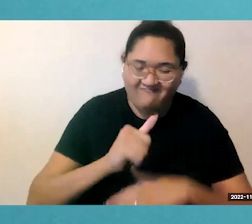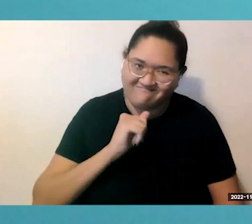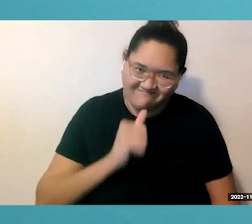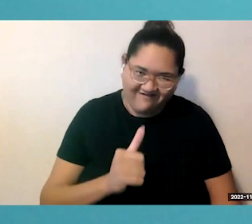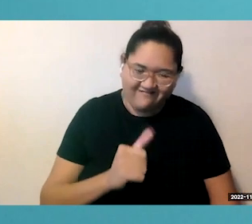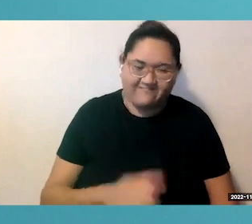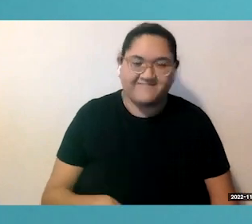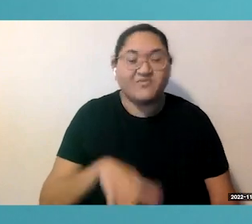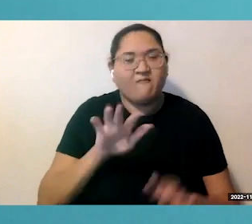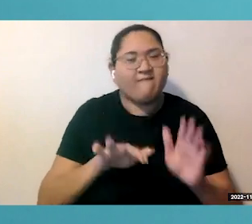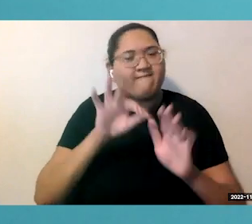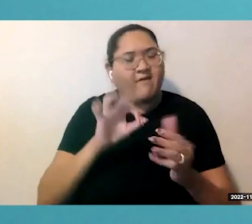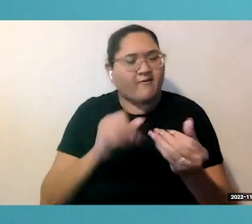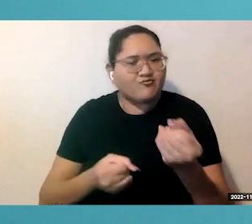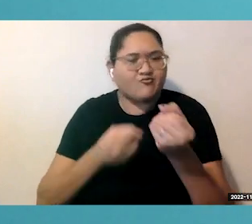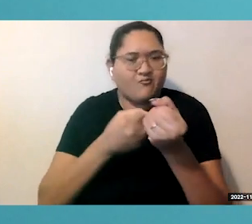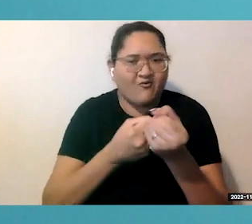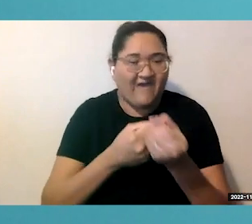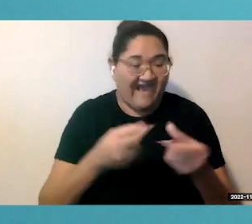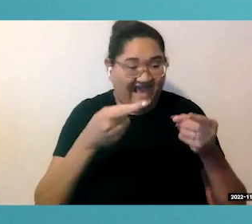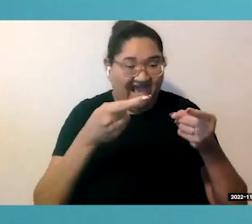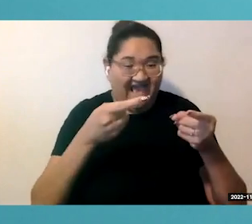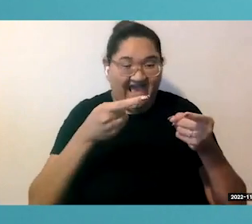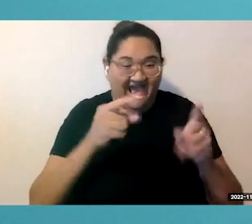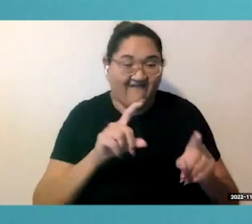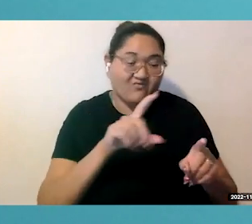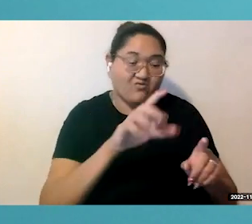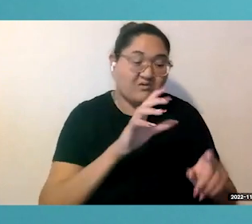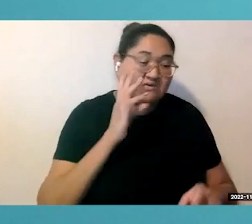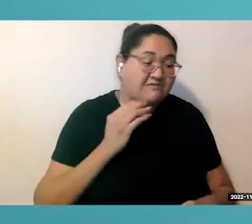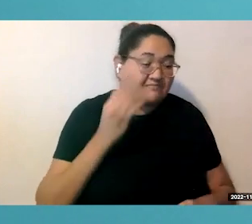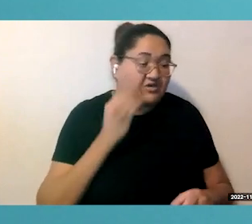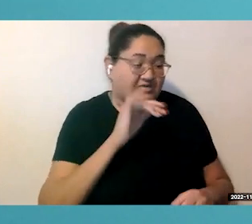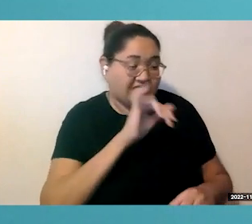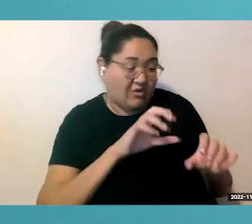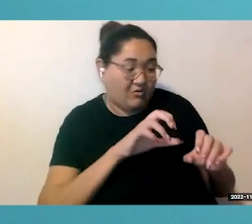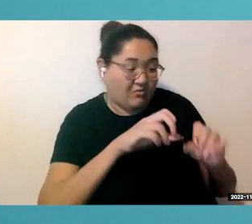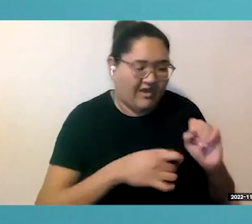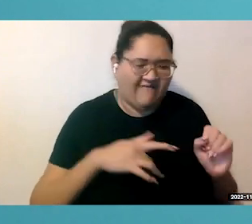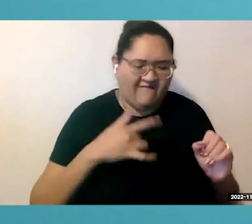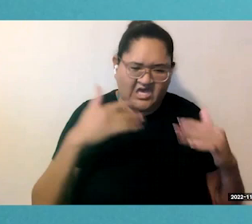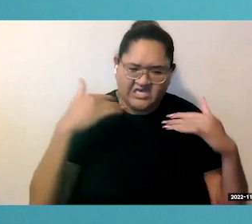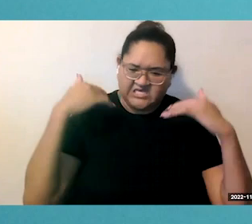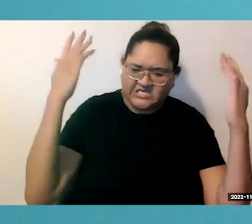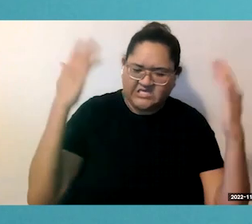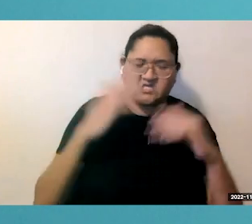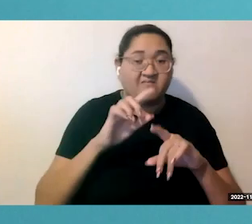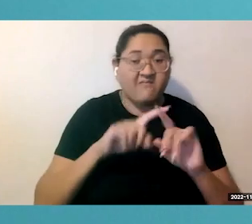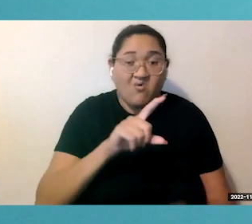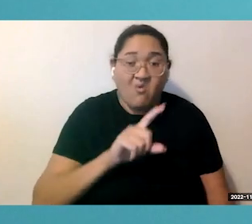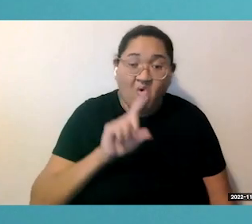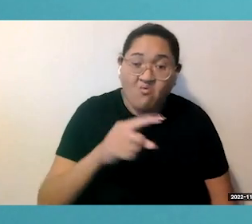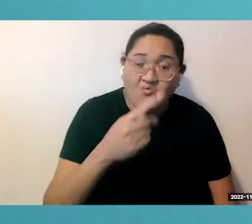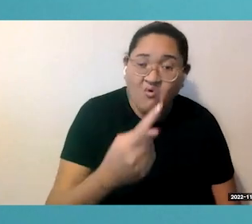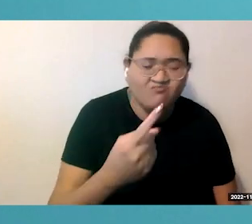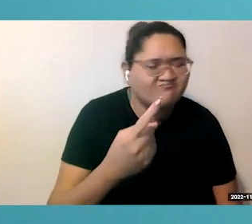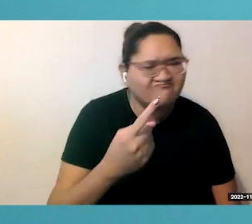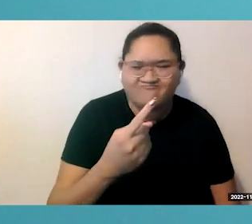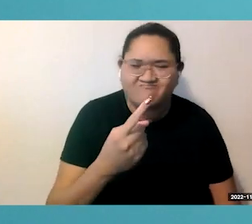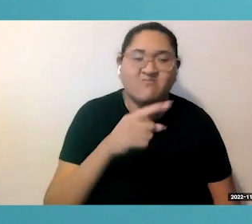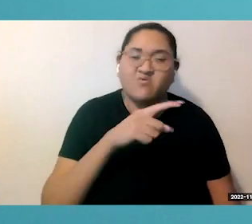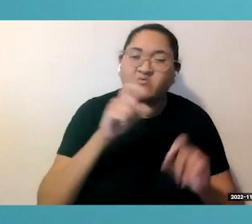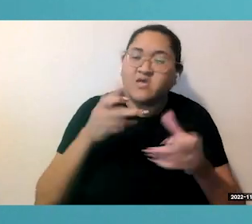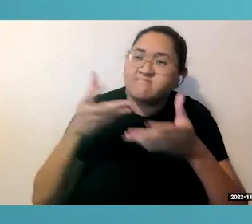your fault. Find support. Dealing with the aftermath of rape or sexual assault can be overwhelming, but you're